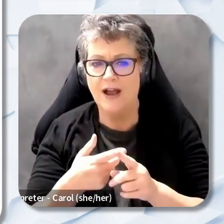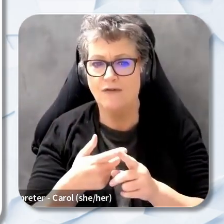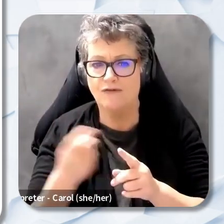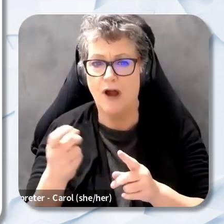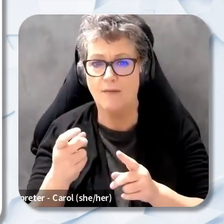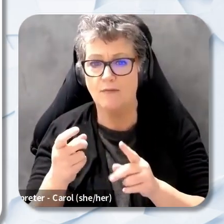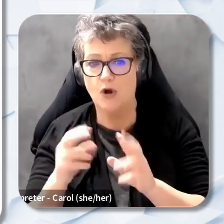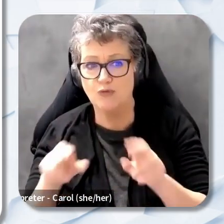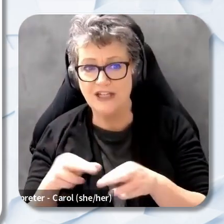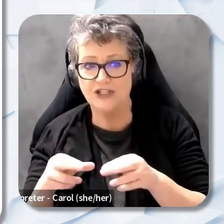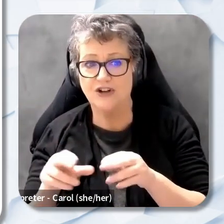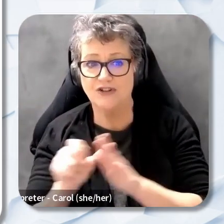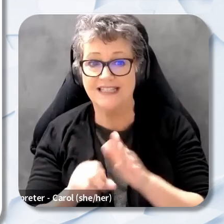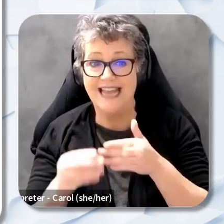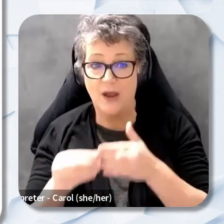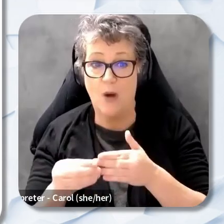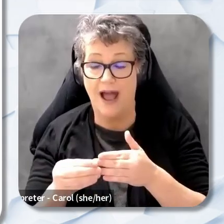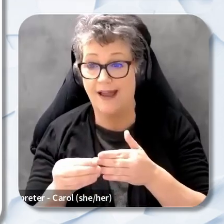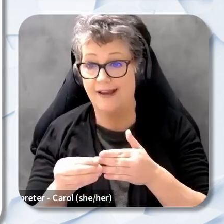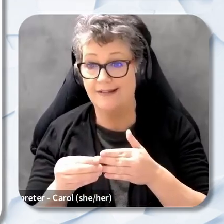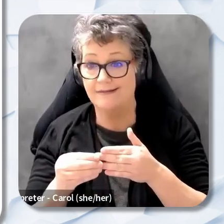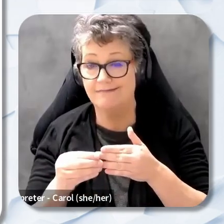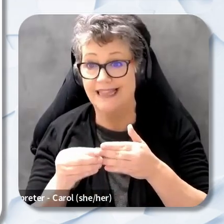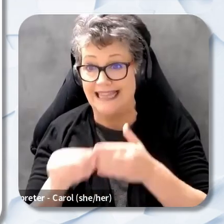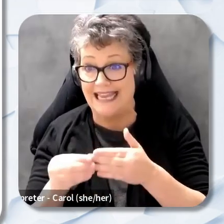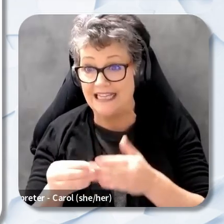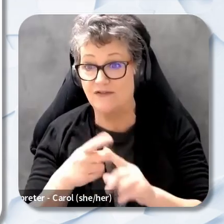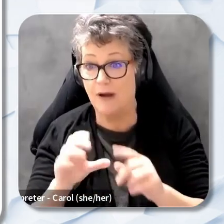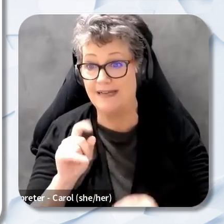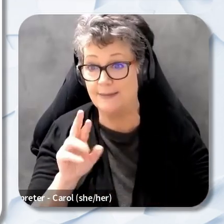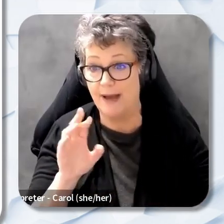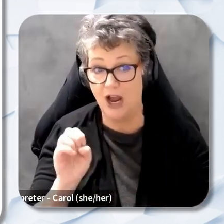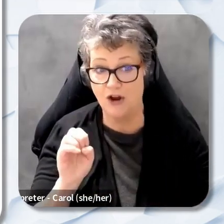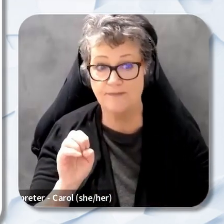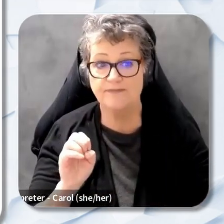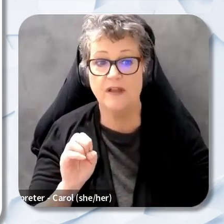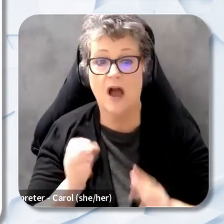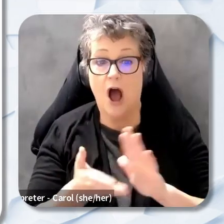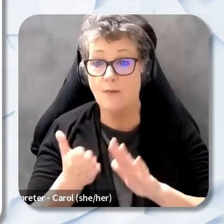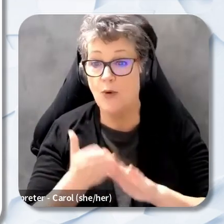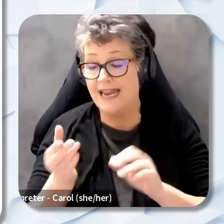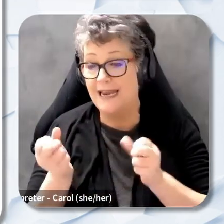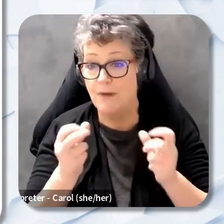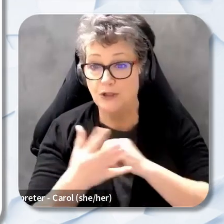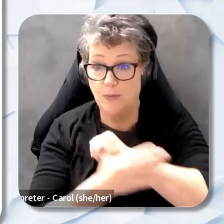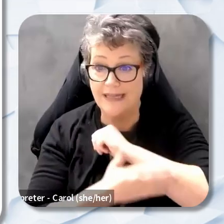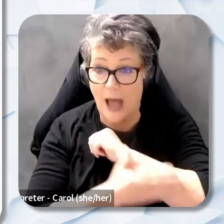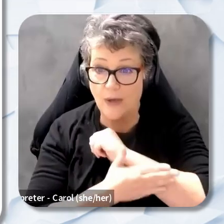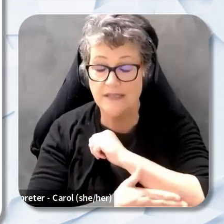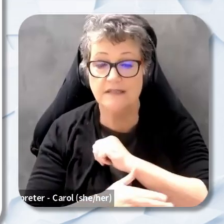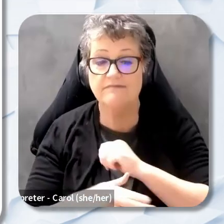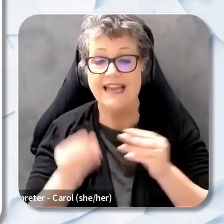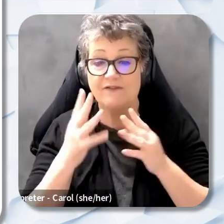statewide leads funded through Aspire. For contractors operating in multiple counties, information at the